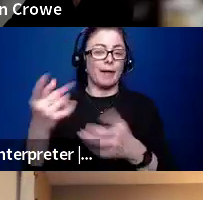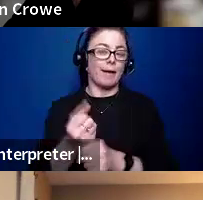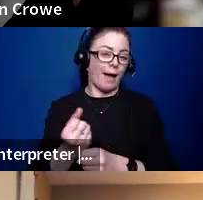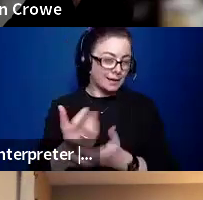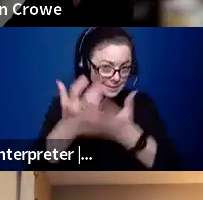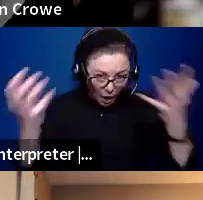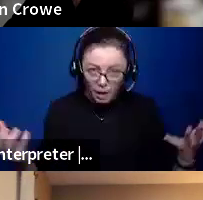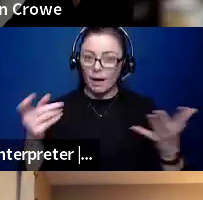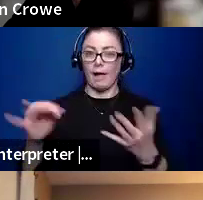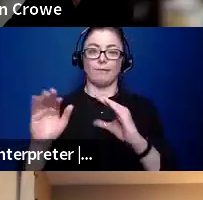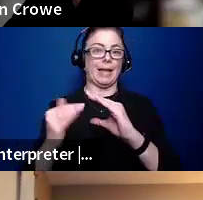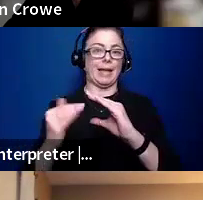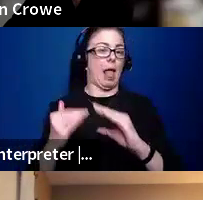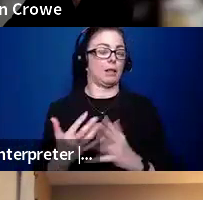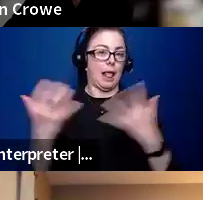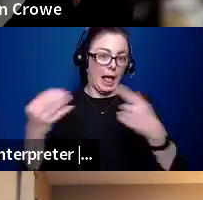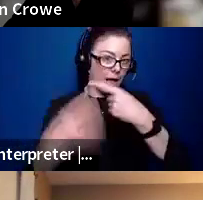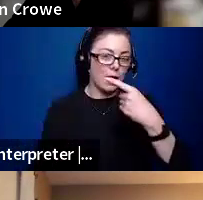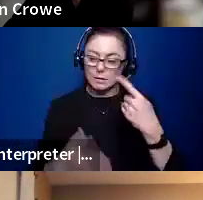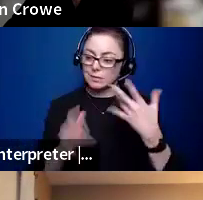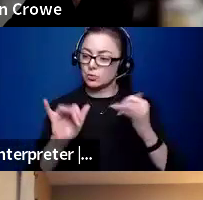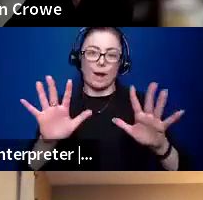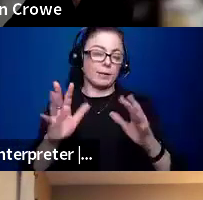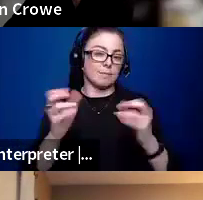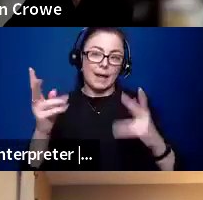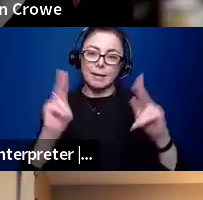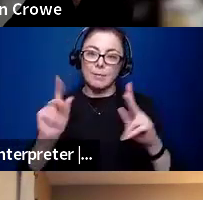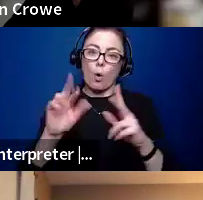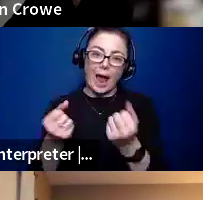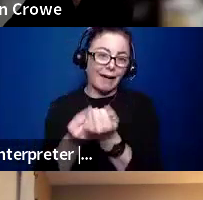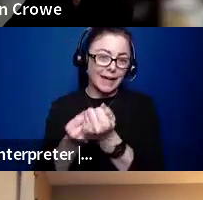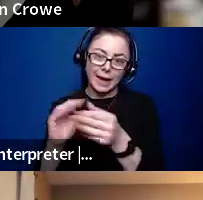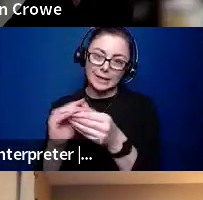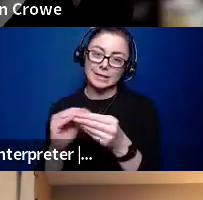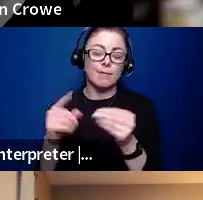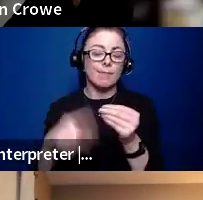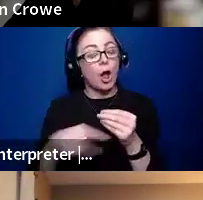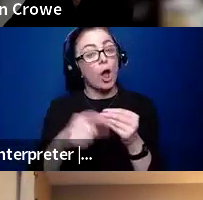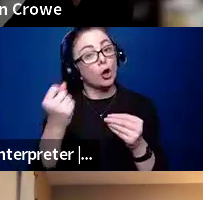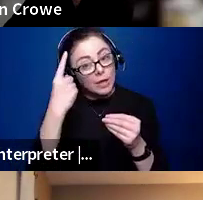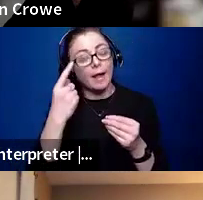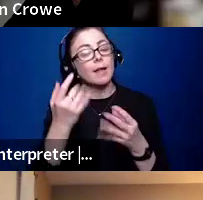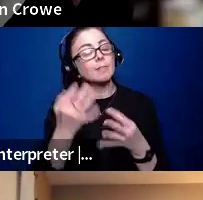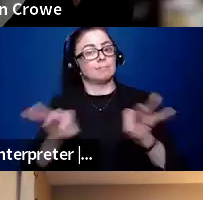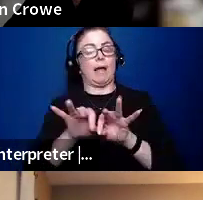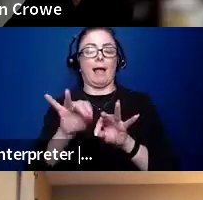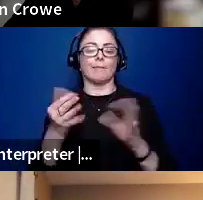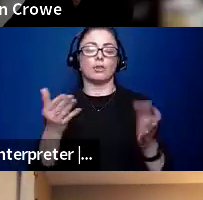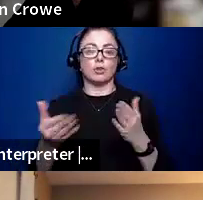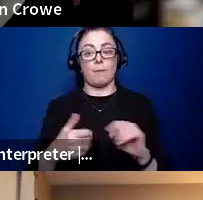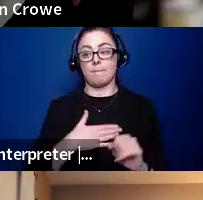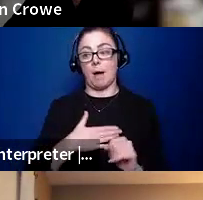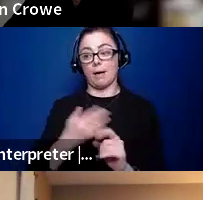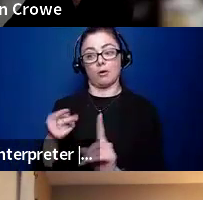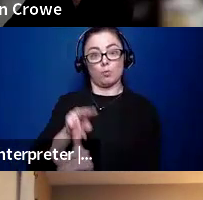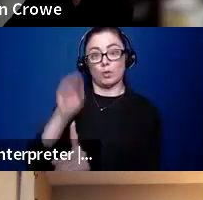A lot of people are advocating on this and they understand the importance of services. So from my perspective, in the school district